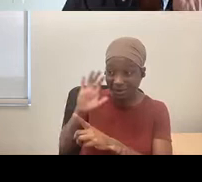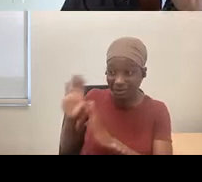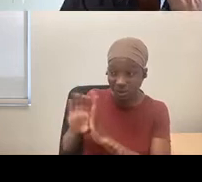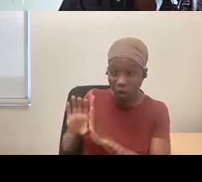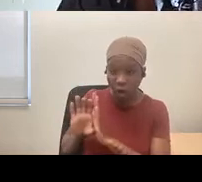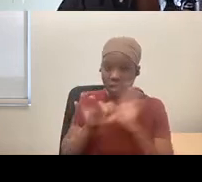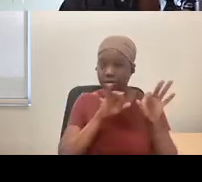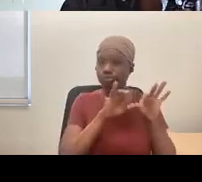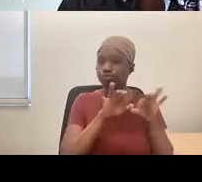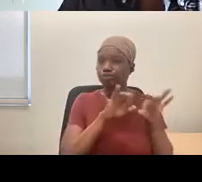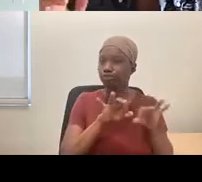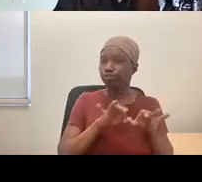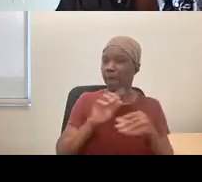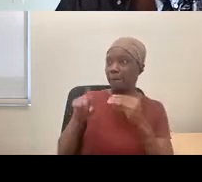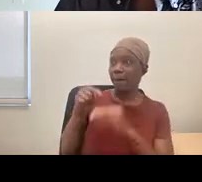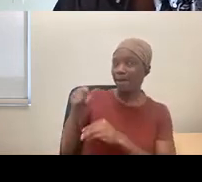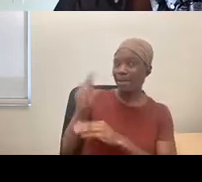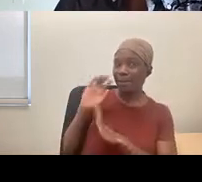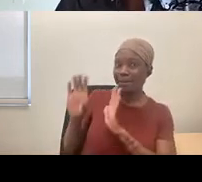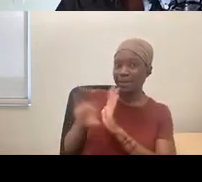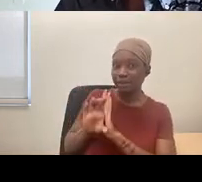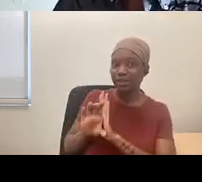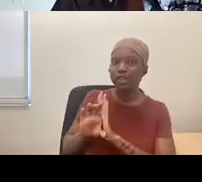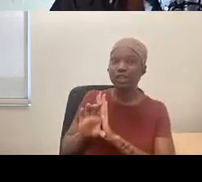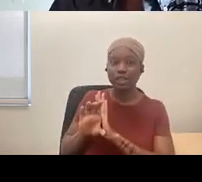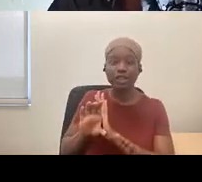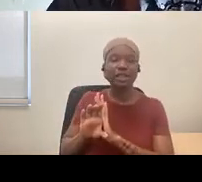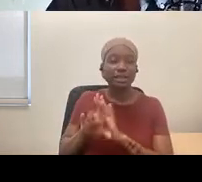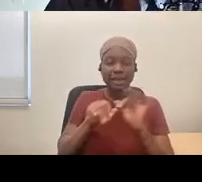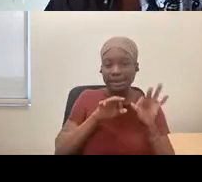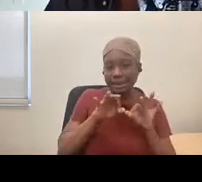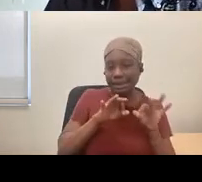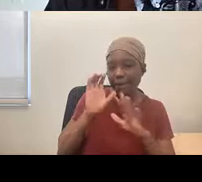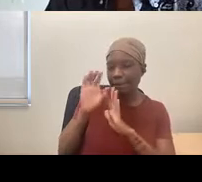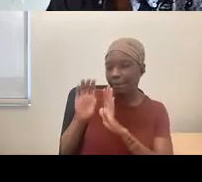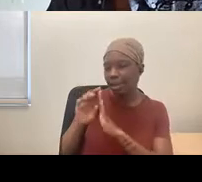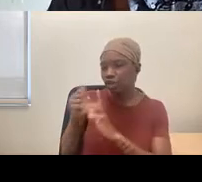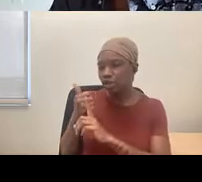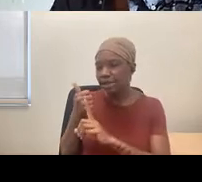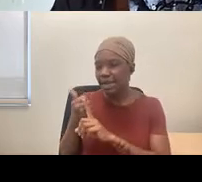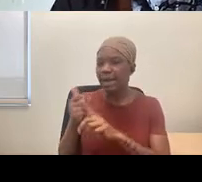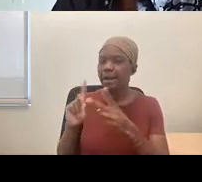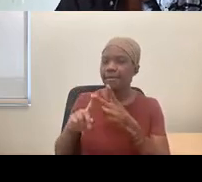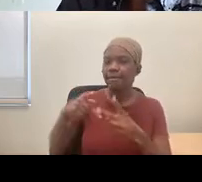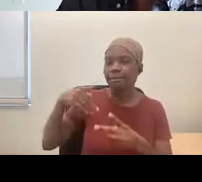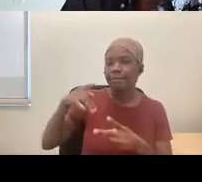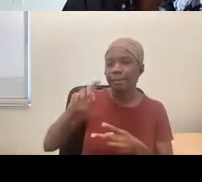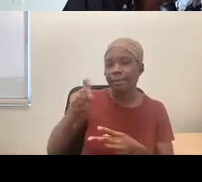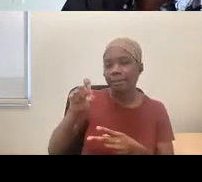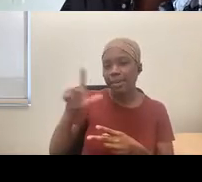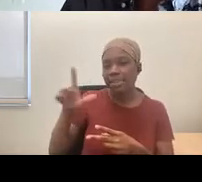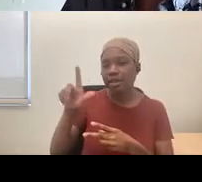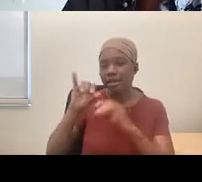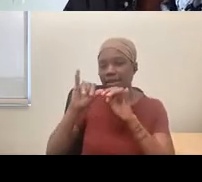the photo, right? It's like descriptive of the photo itself, like the pixel size and the way that it was